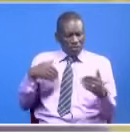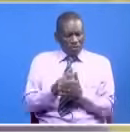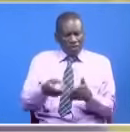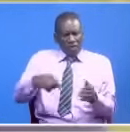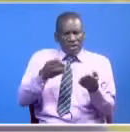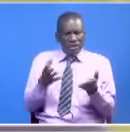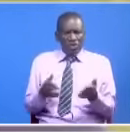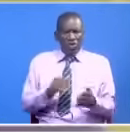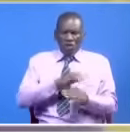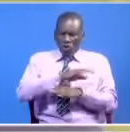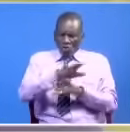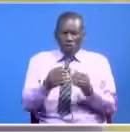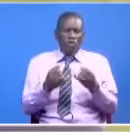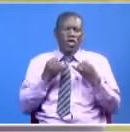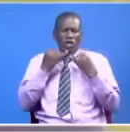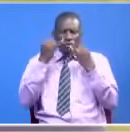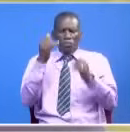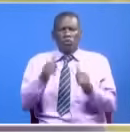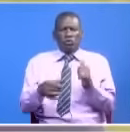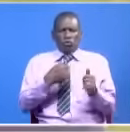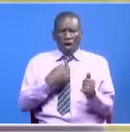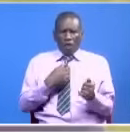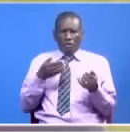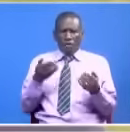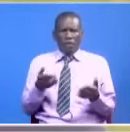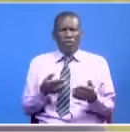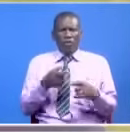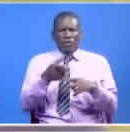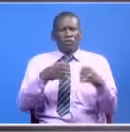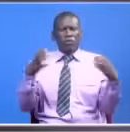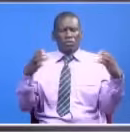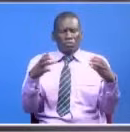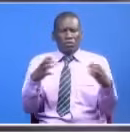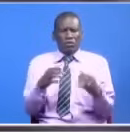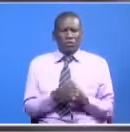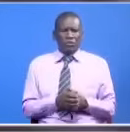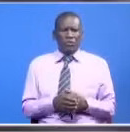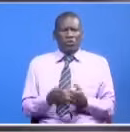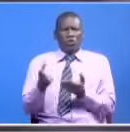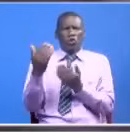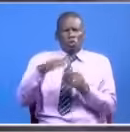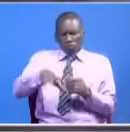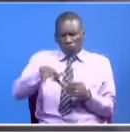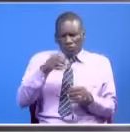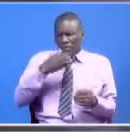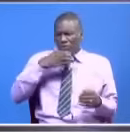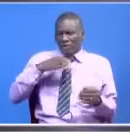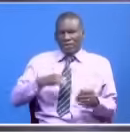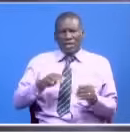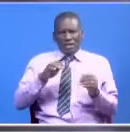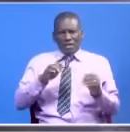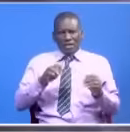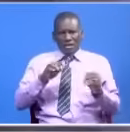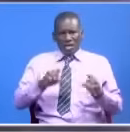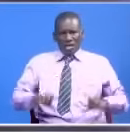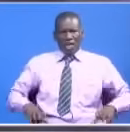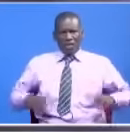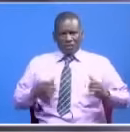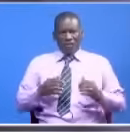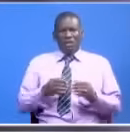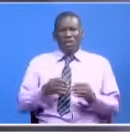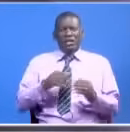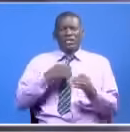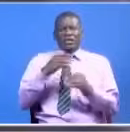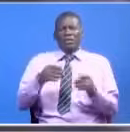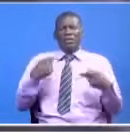All the reads zenye tuko nazo saa hii zimetoka kwa community. Hopes of finding his son arose when residents informed police